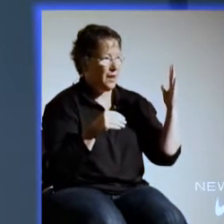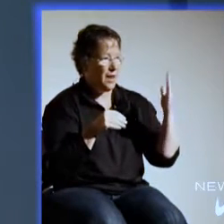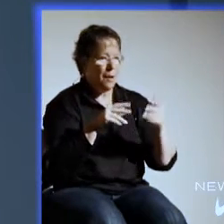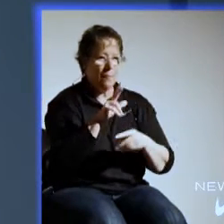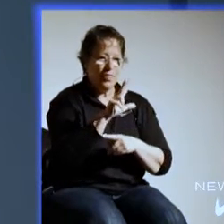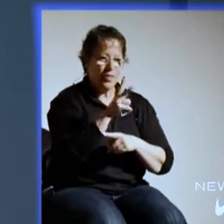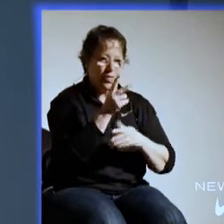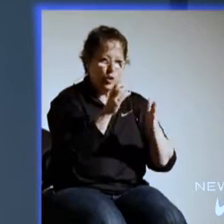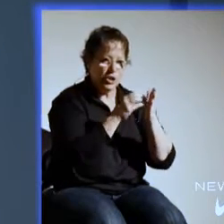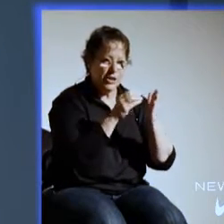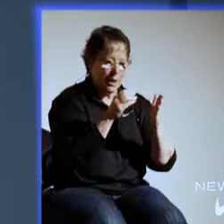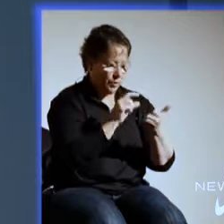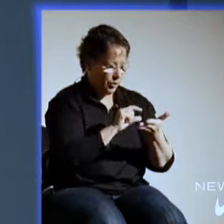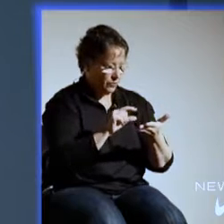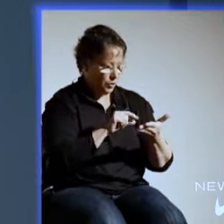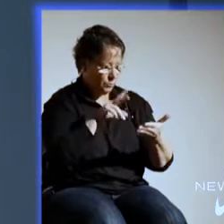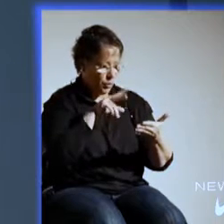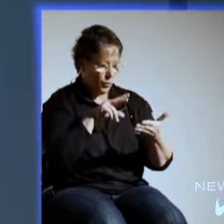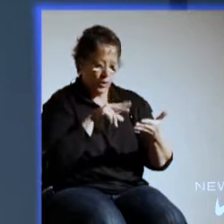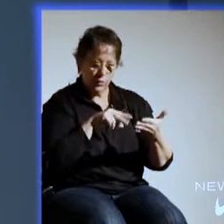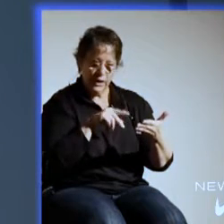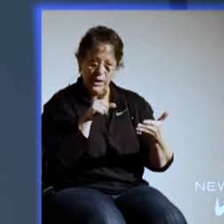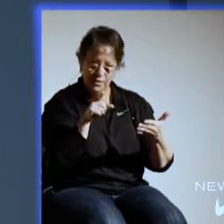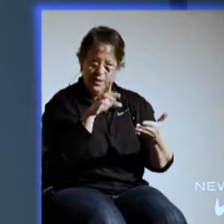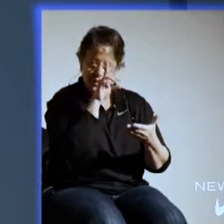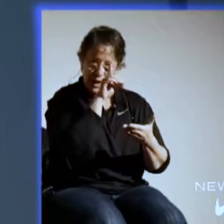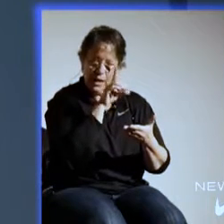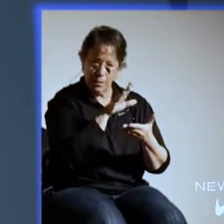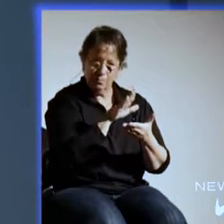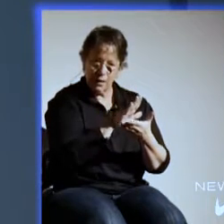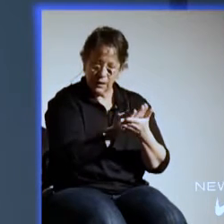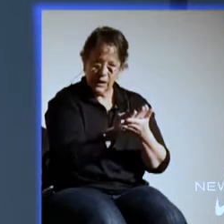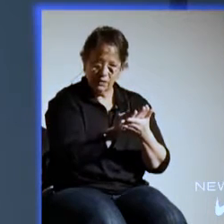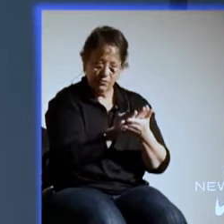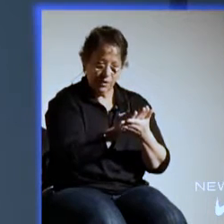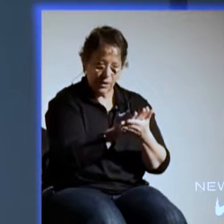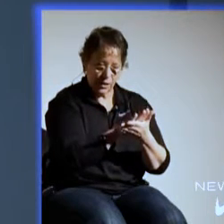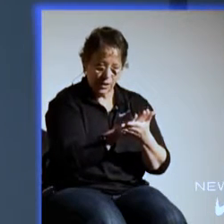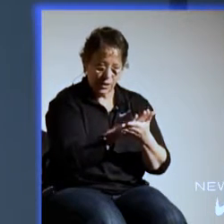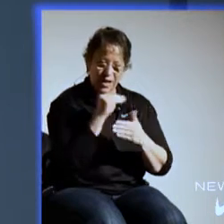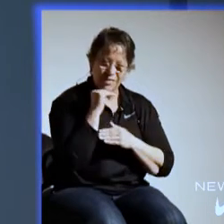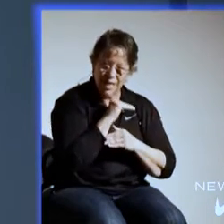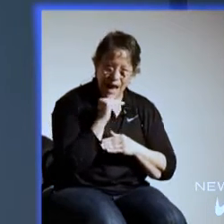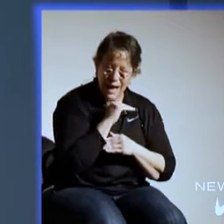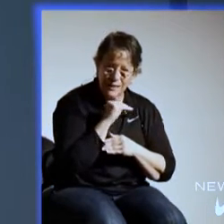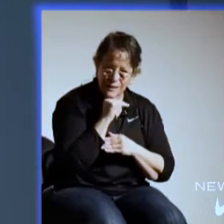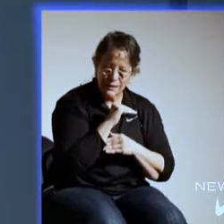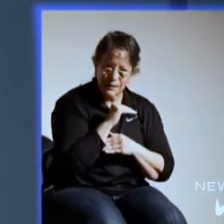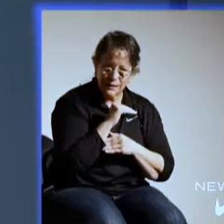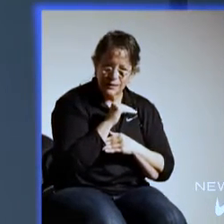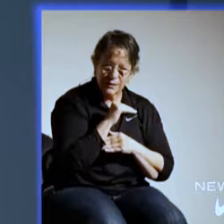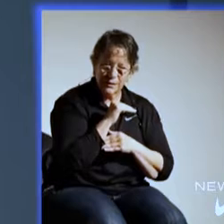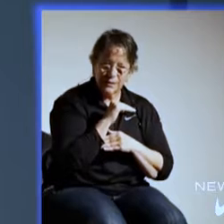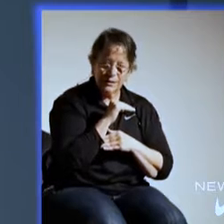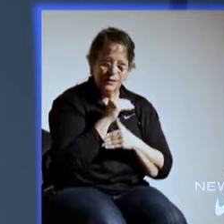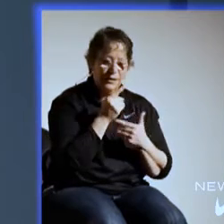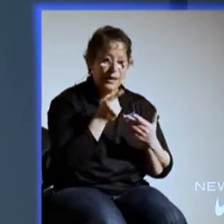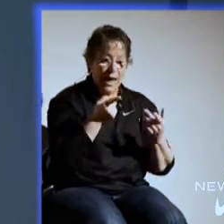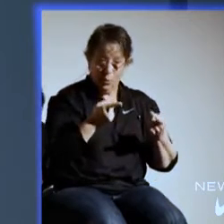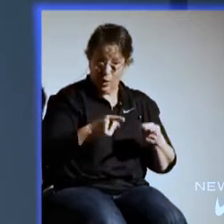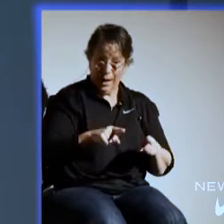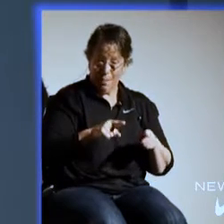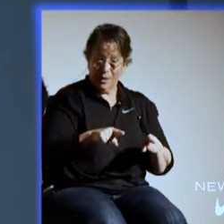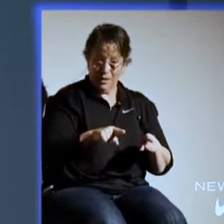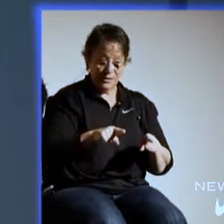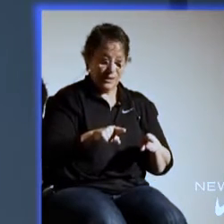of Scripture, we see that they believed a whole set of lies. And those lies that Adam and Eve bit on are the